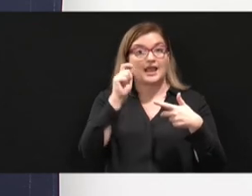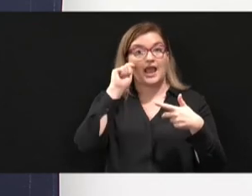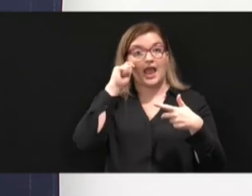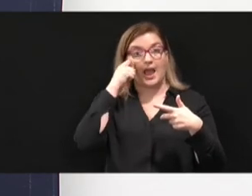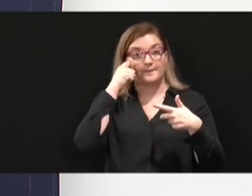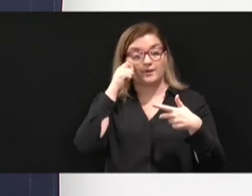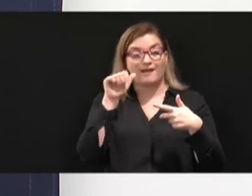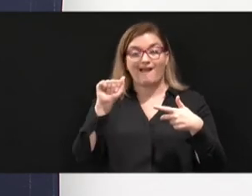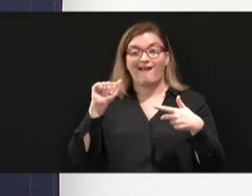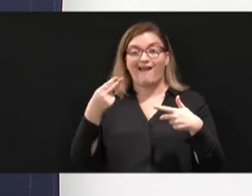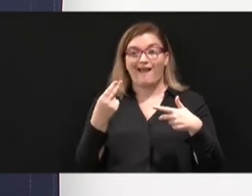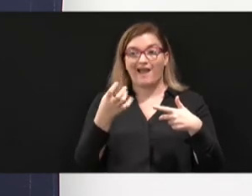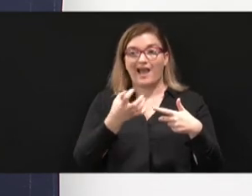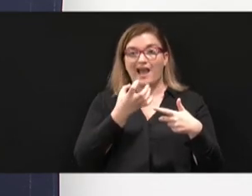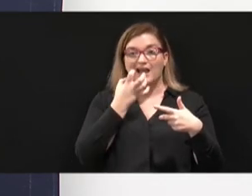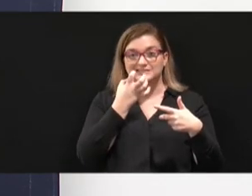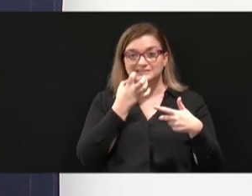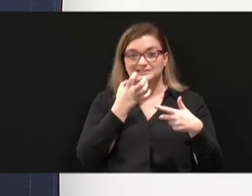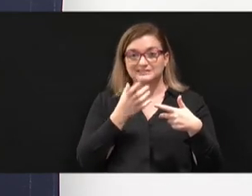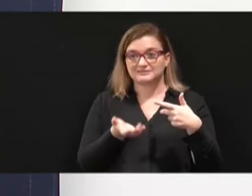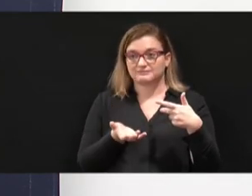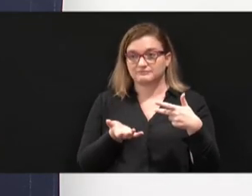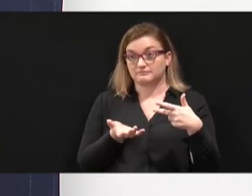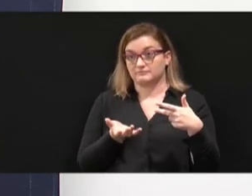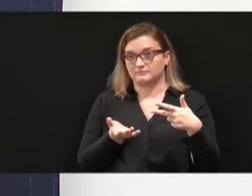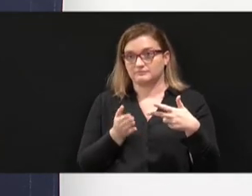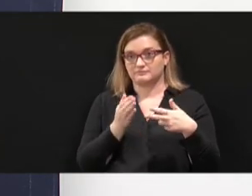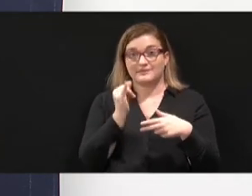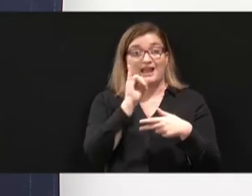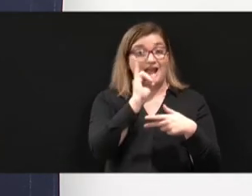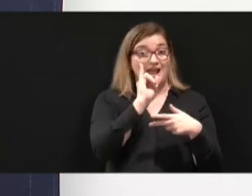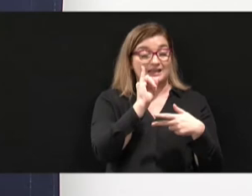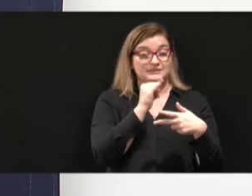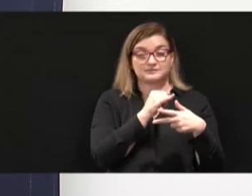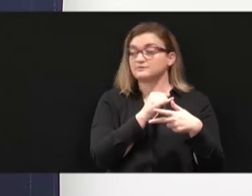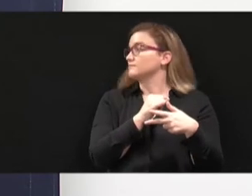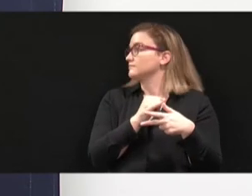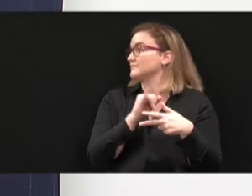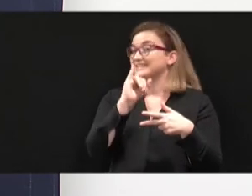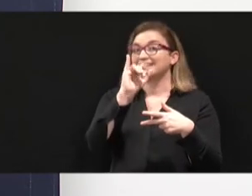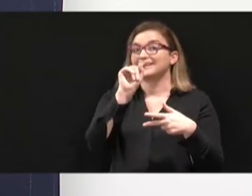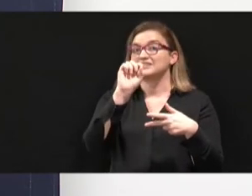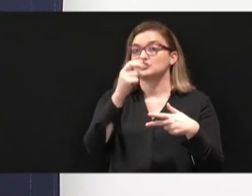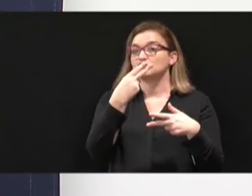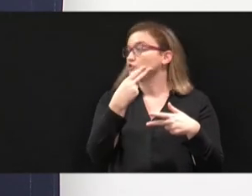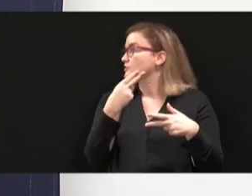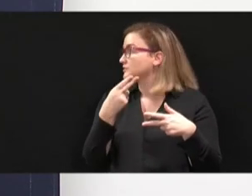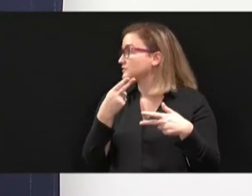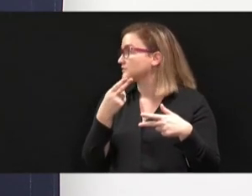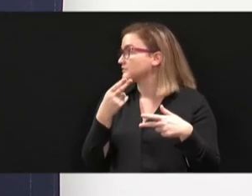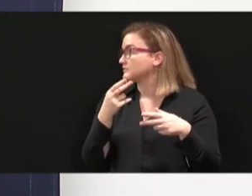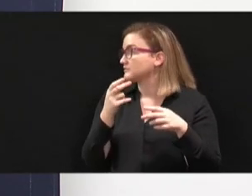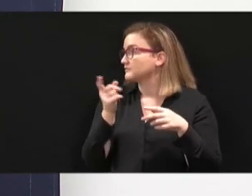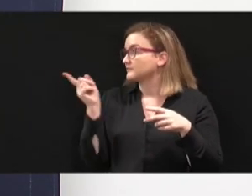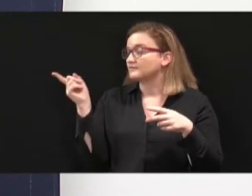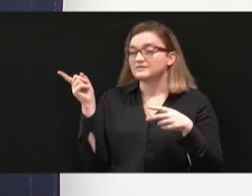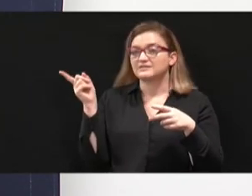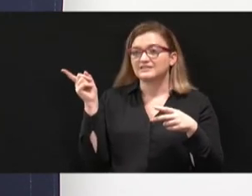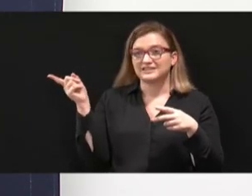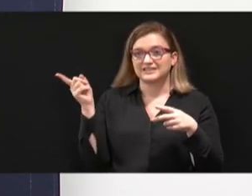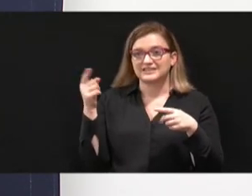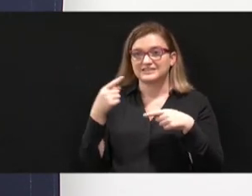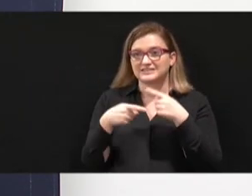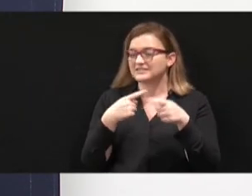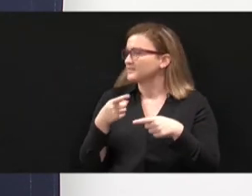ah. The I is the itch, and the key word is this, or this hand signal